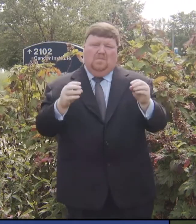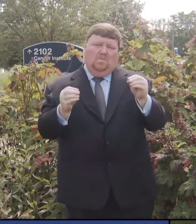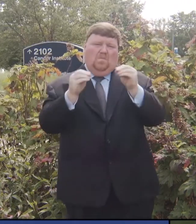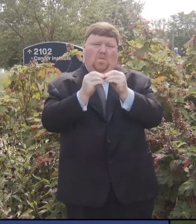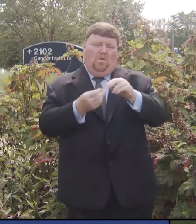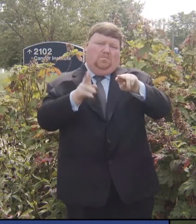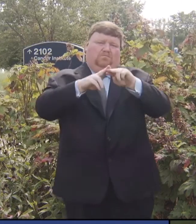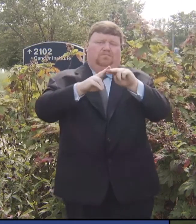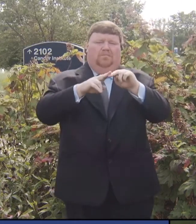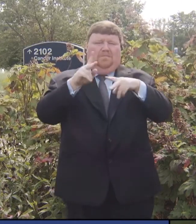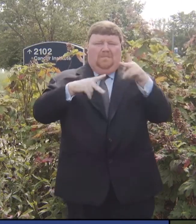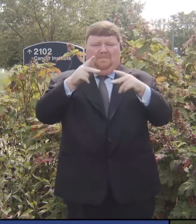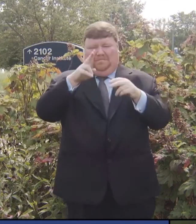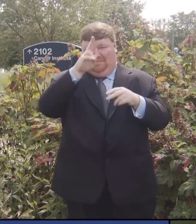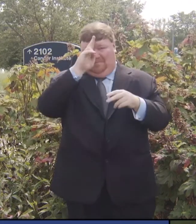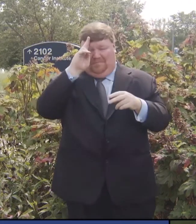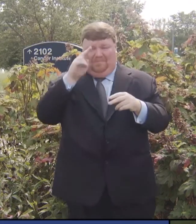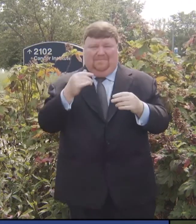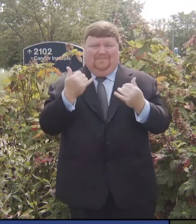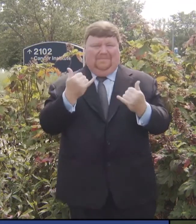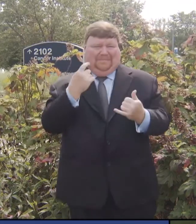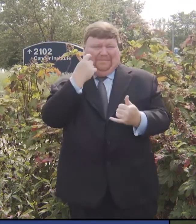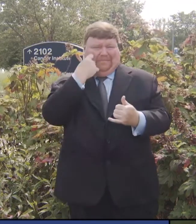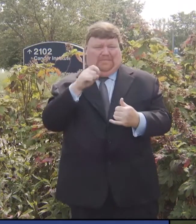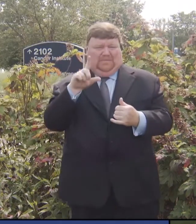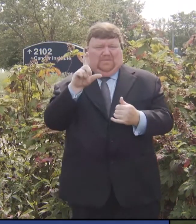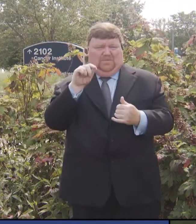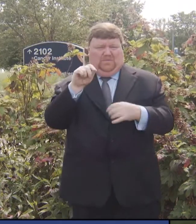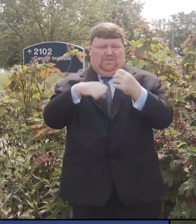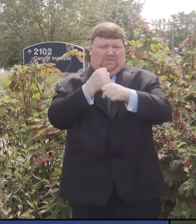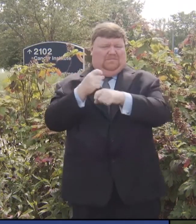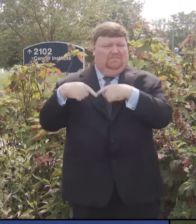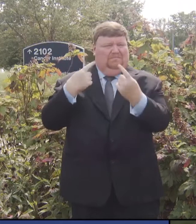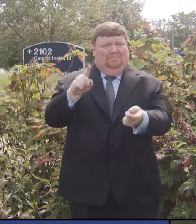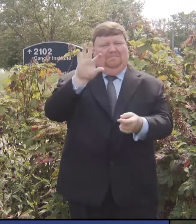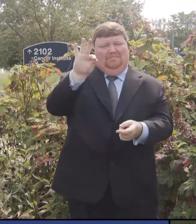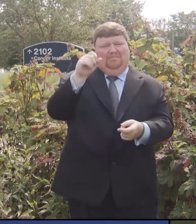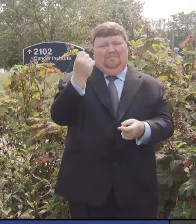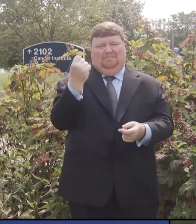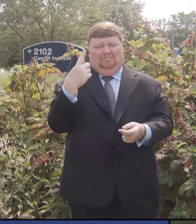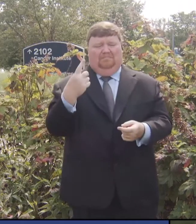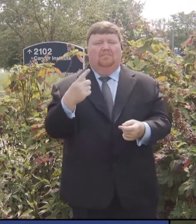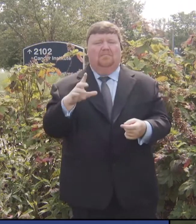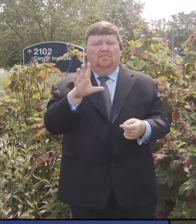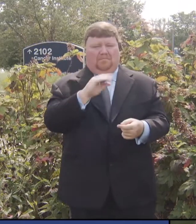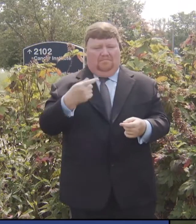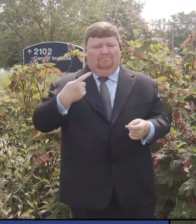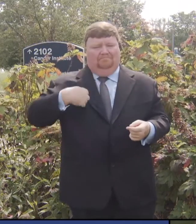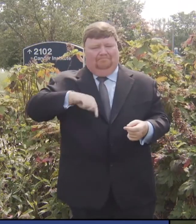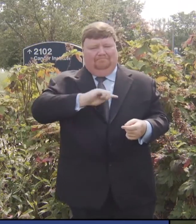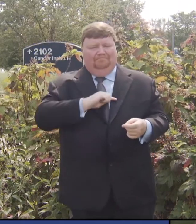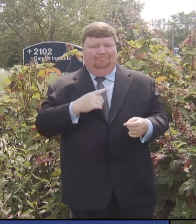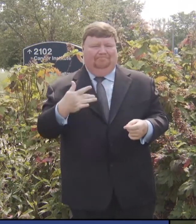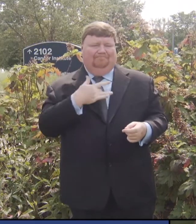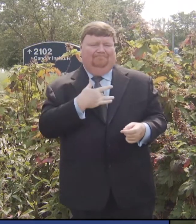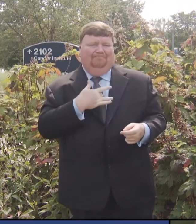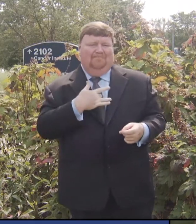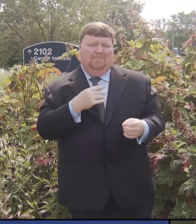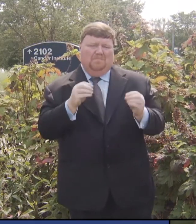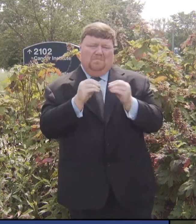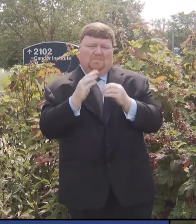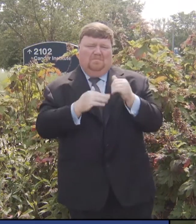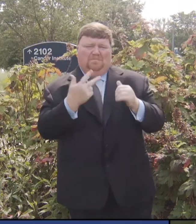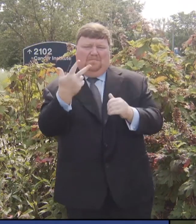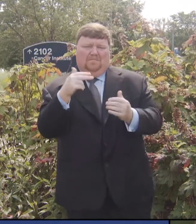In thinking about the 20th anniversary of 9/11 this past weekend, we mourned the unexpected and tragic loss of almost